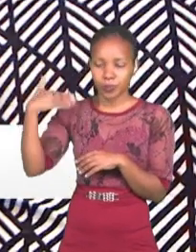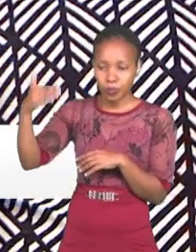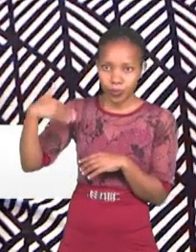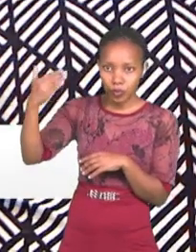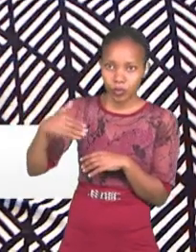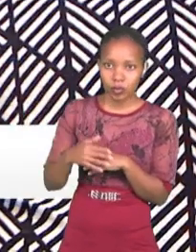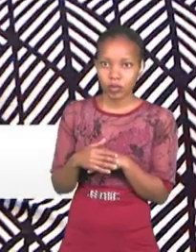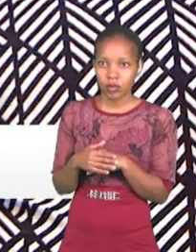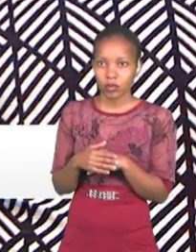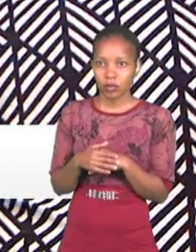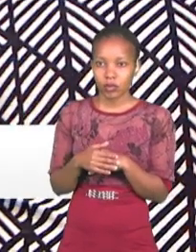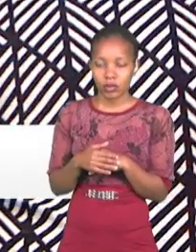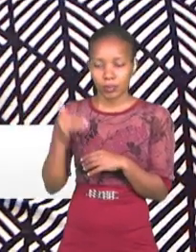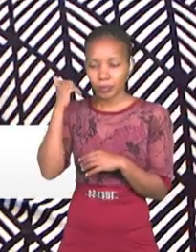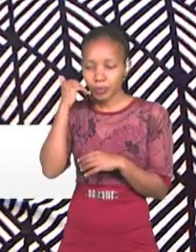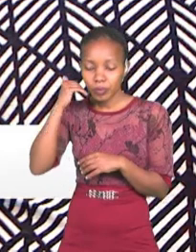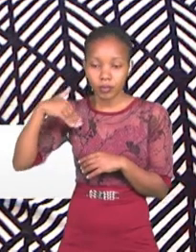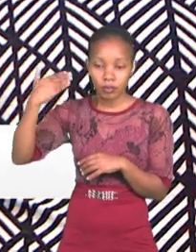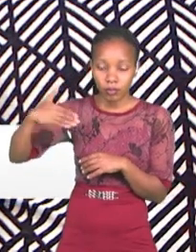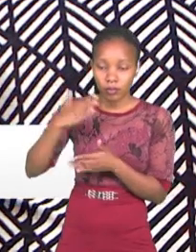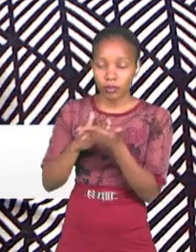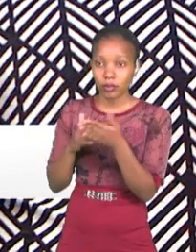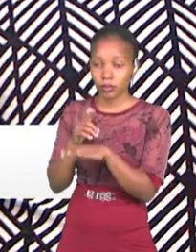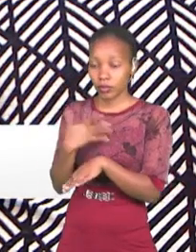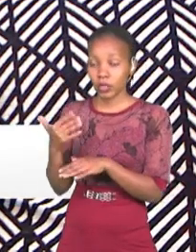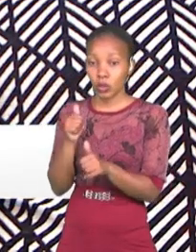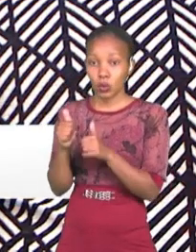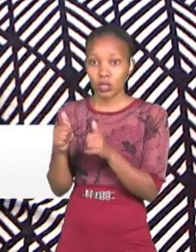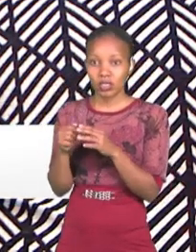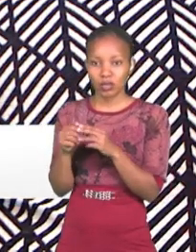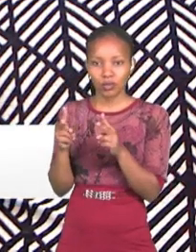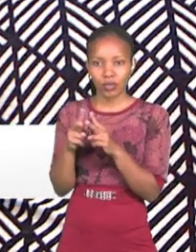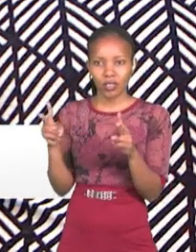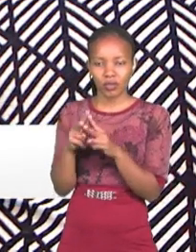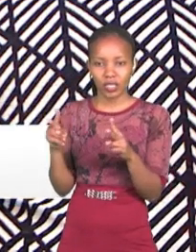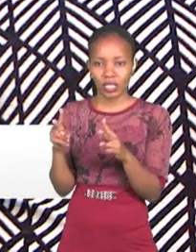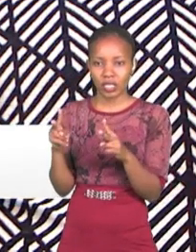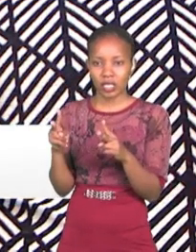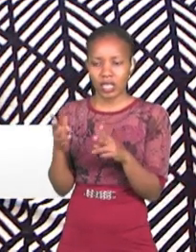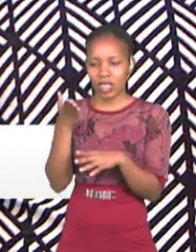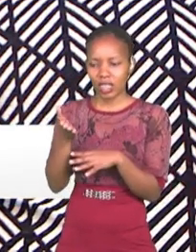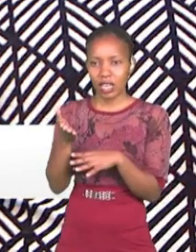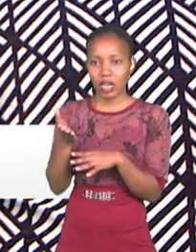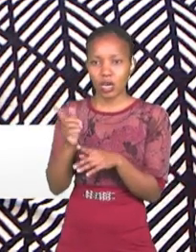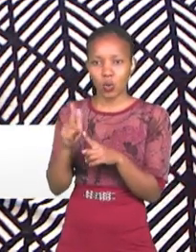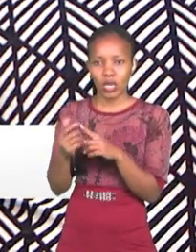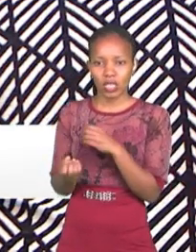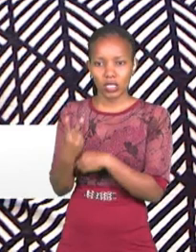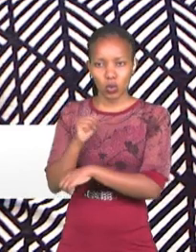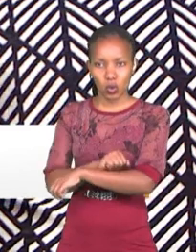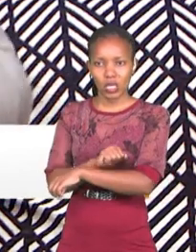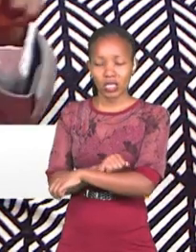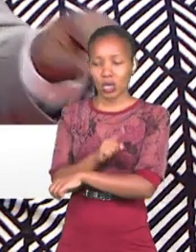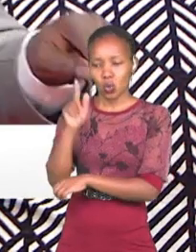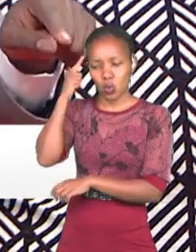time, sick leave, and it's something that it really kind of very rampant during this period. Do you think also this complication